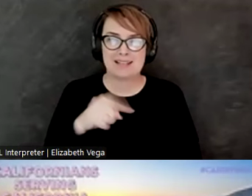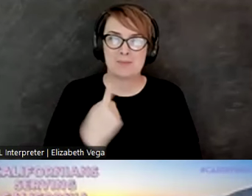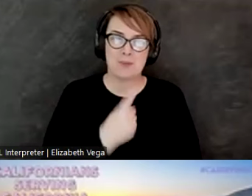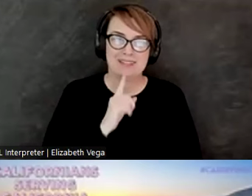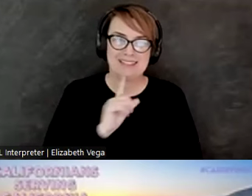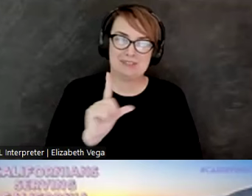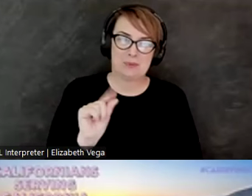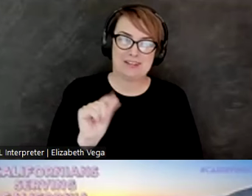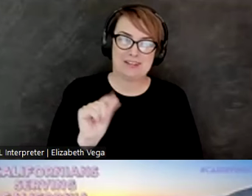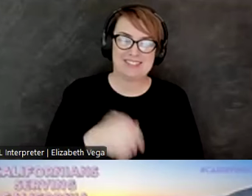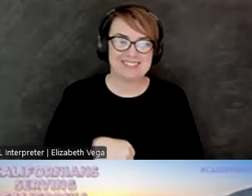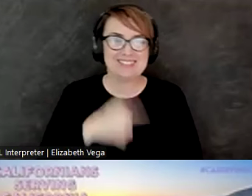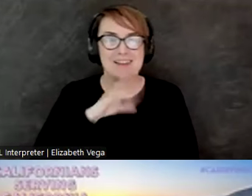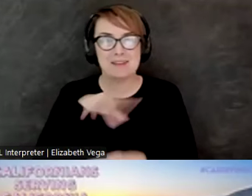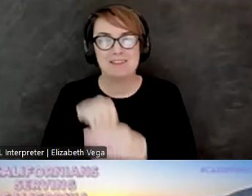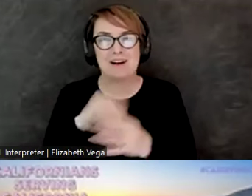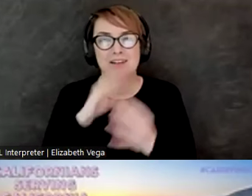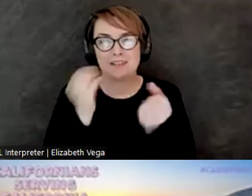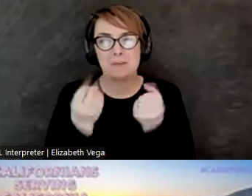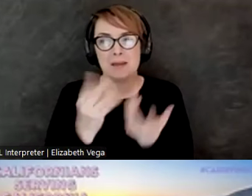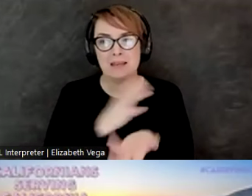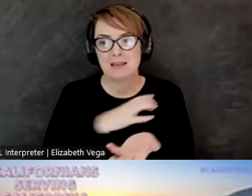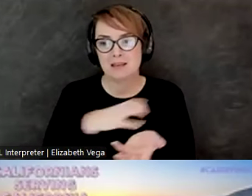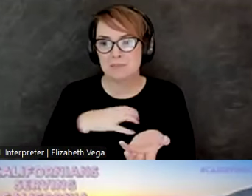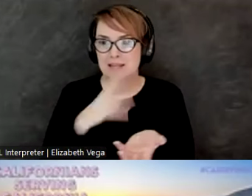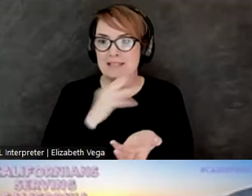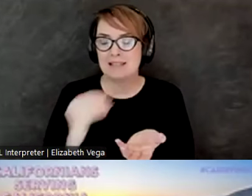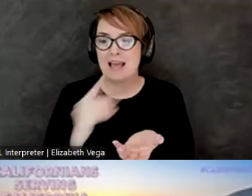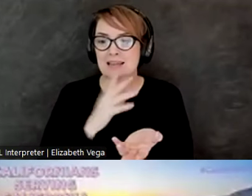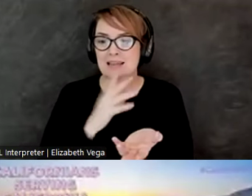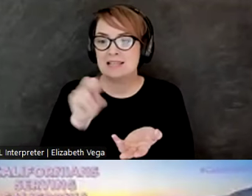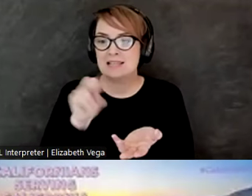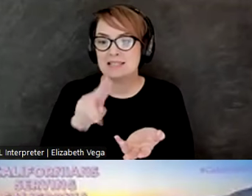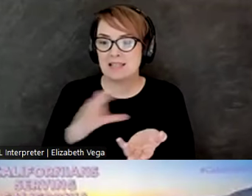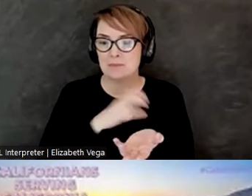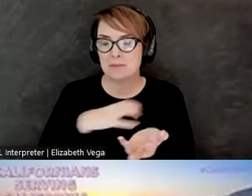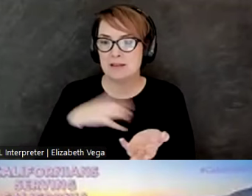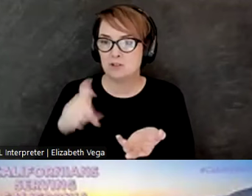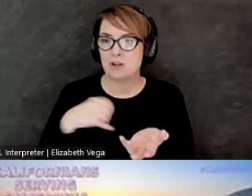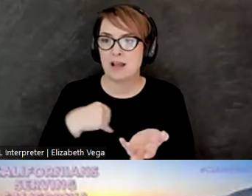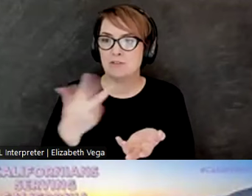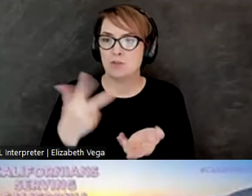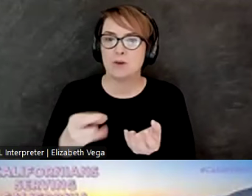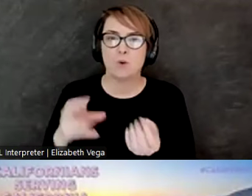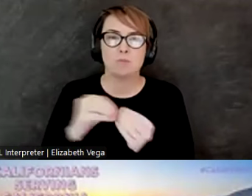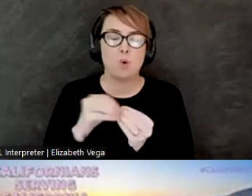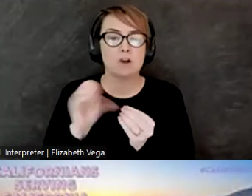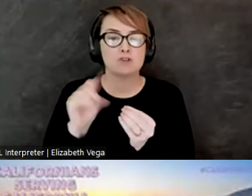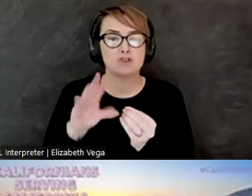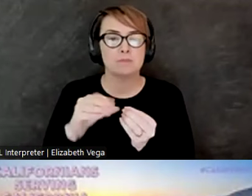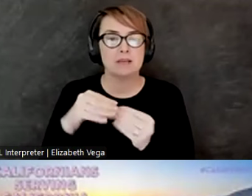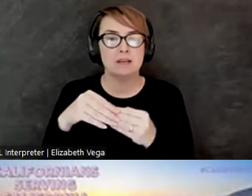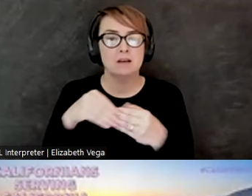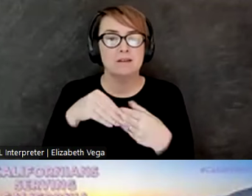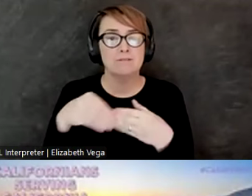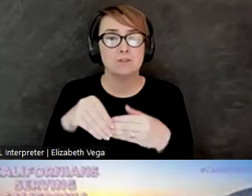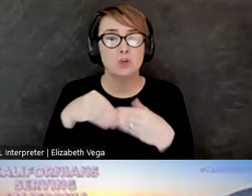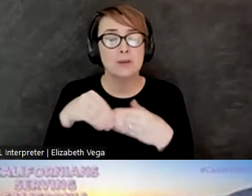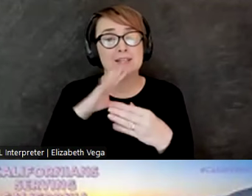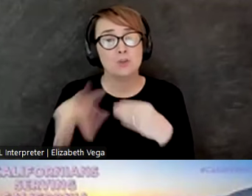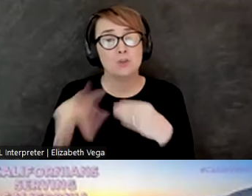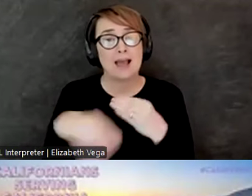in many committees, and the subcommittee should have three or more and should be fluid to added members as members are